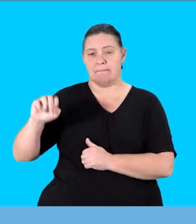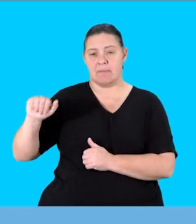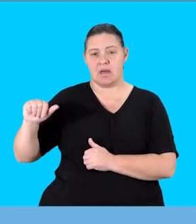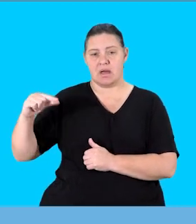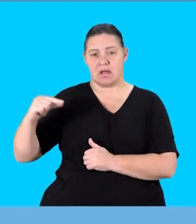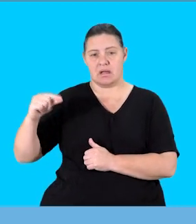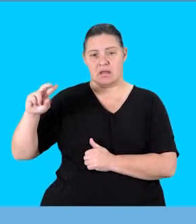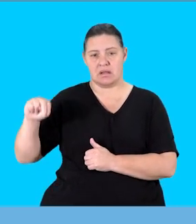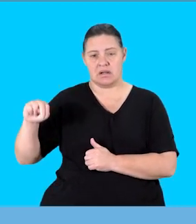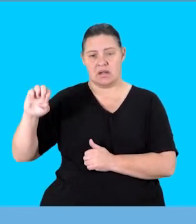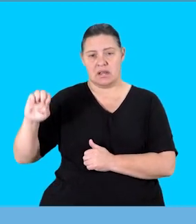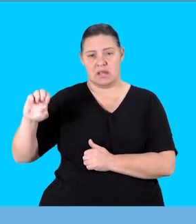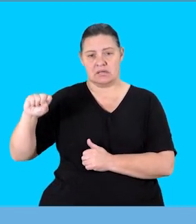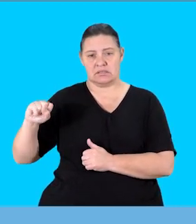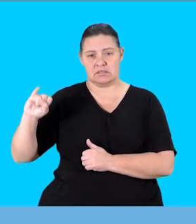magnesium